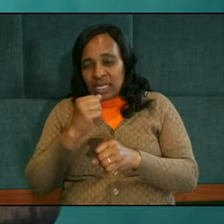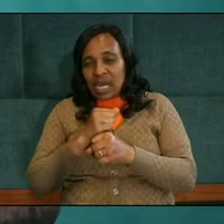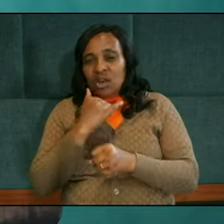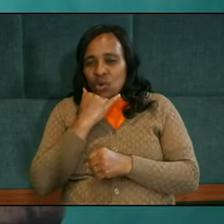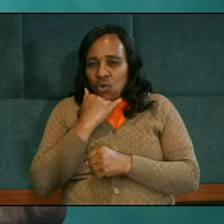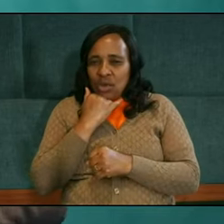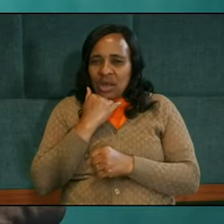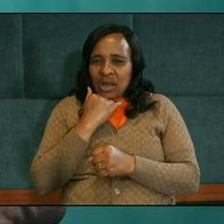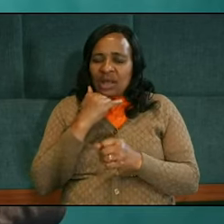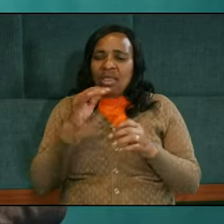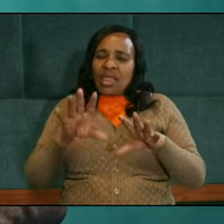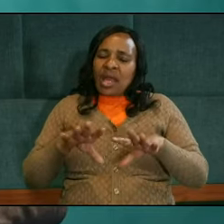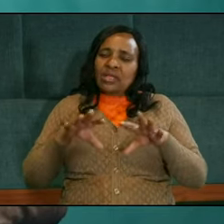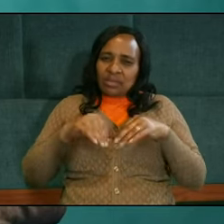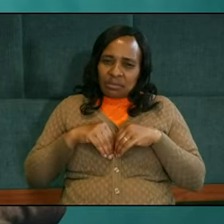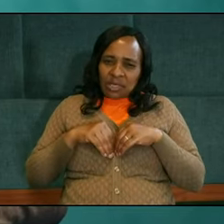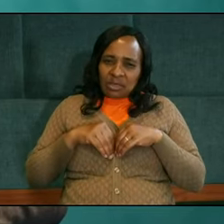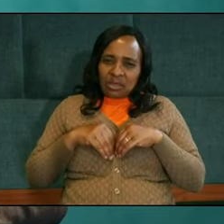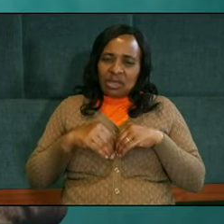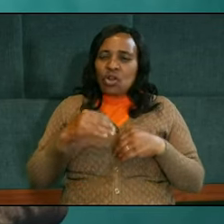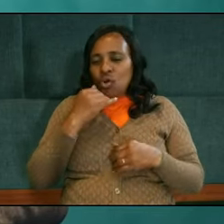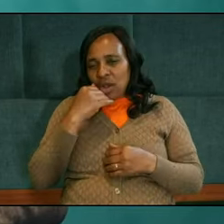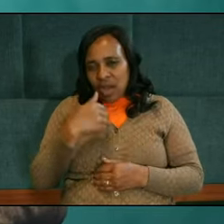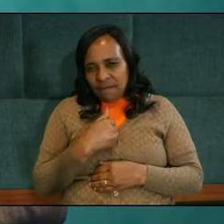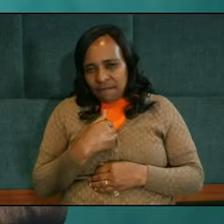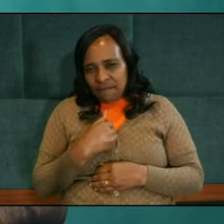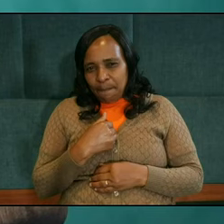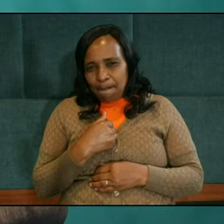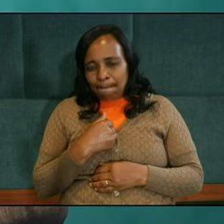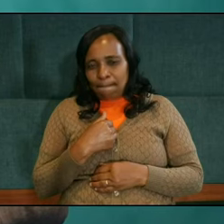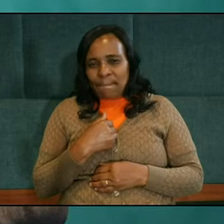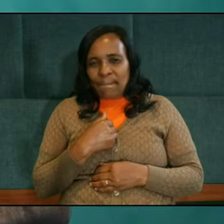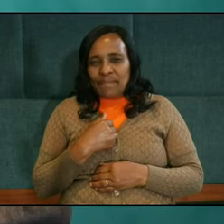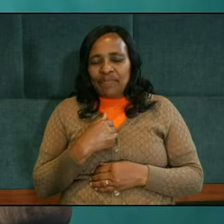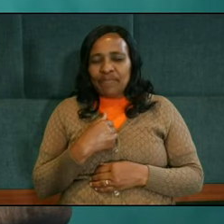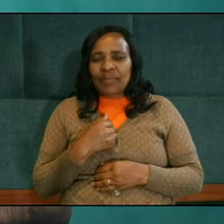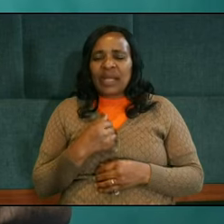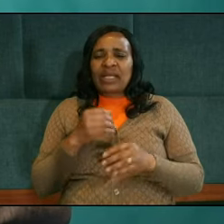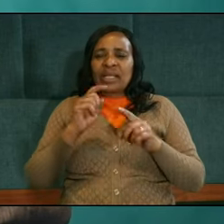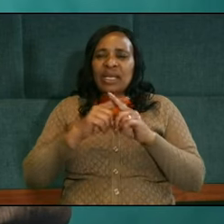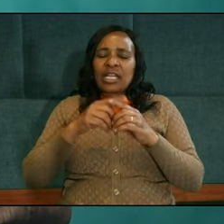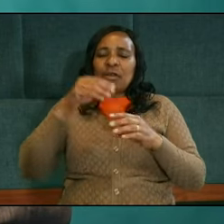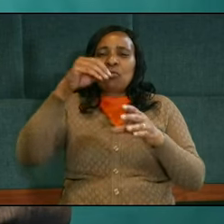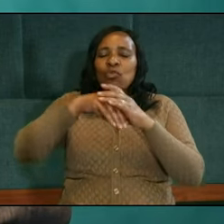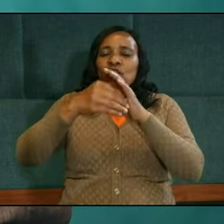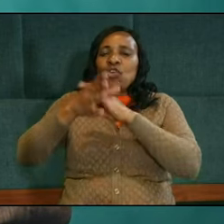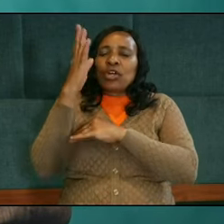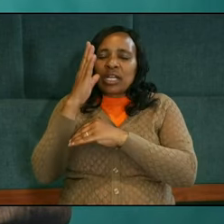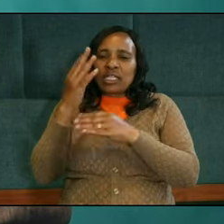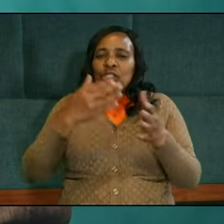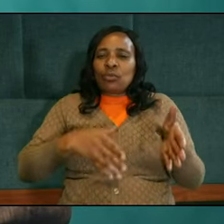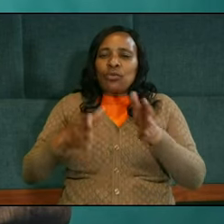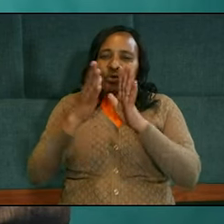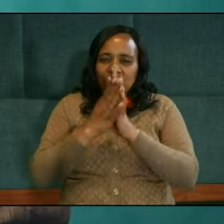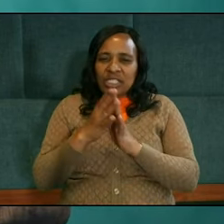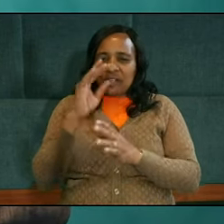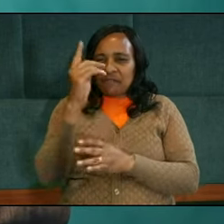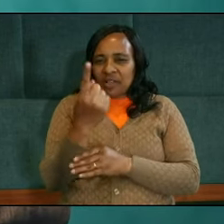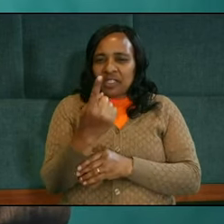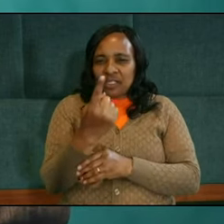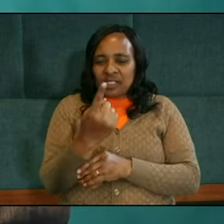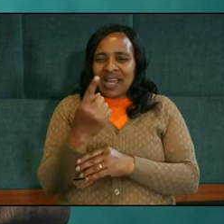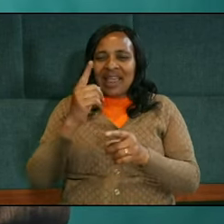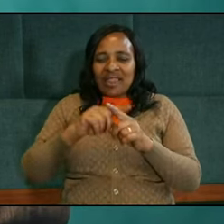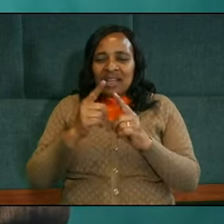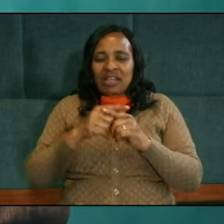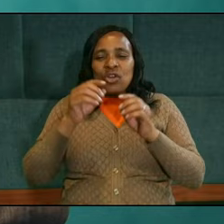they acknowledge that they've gone wrong, mm-hmm. That they put God as their priority, the first priority, mm-hmm. and that they're